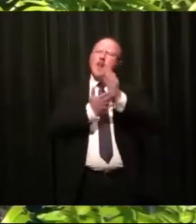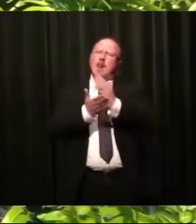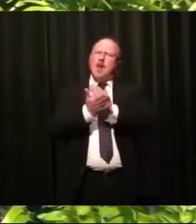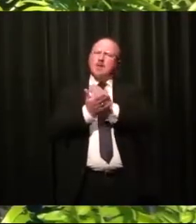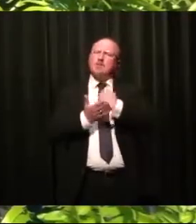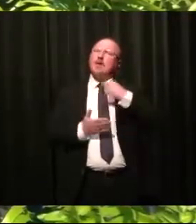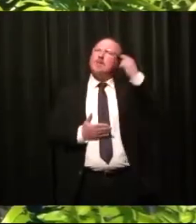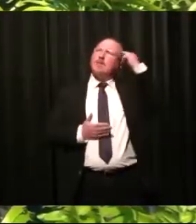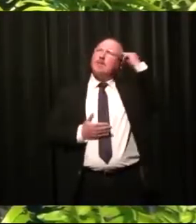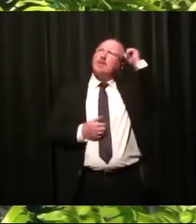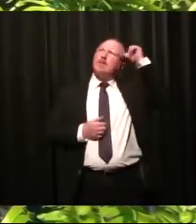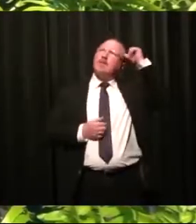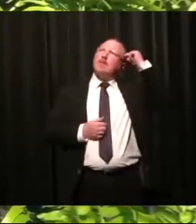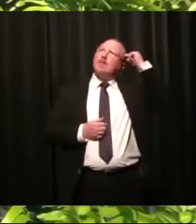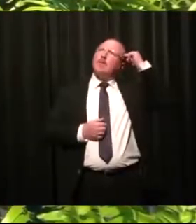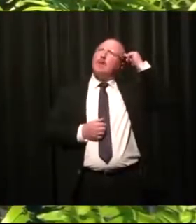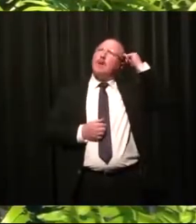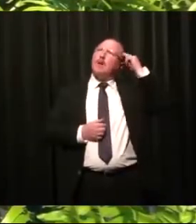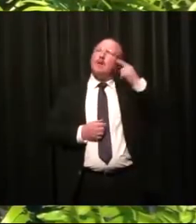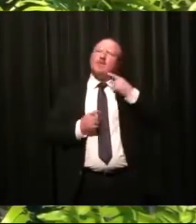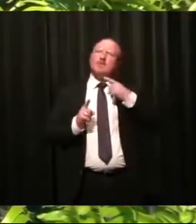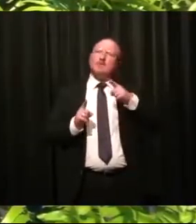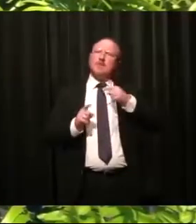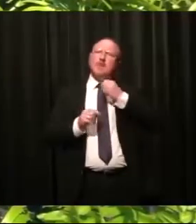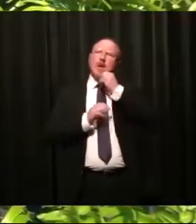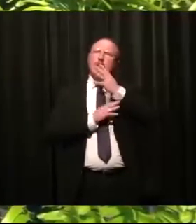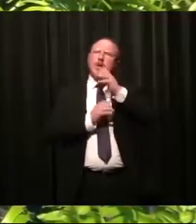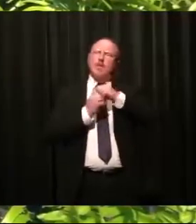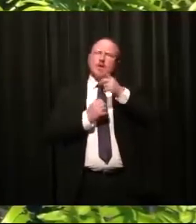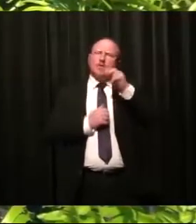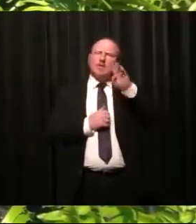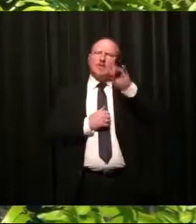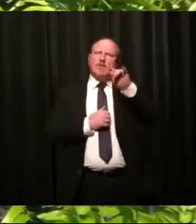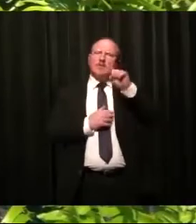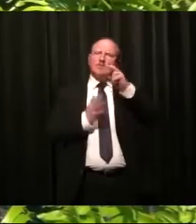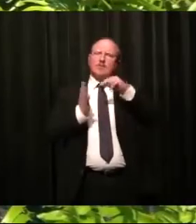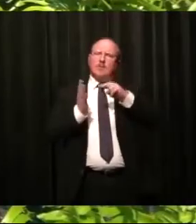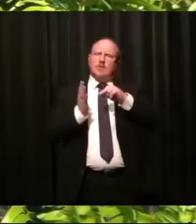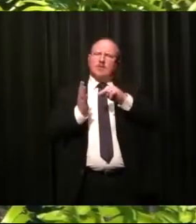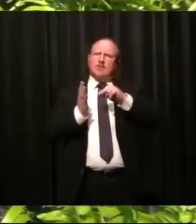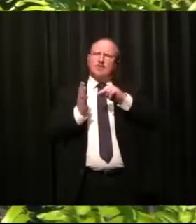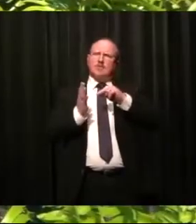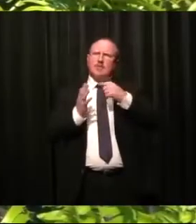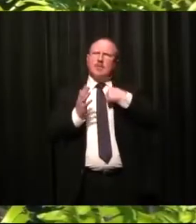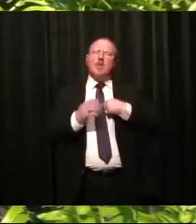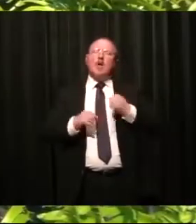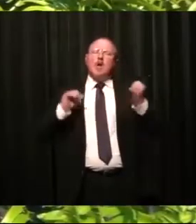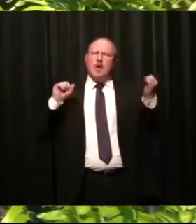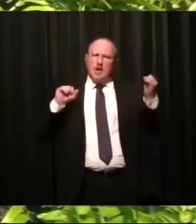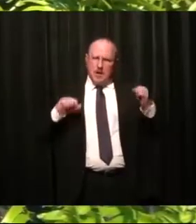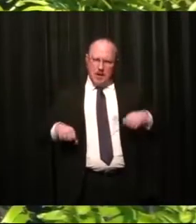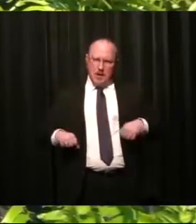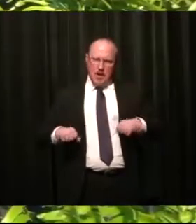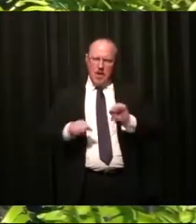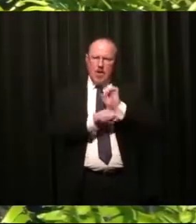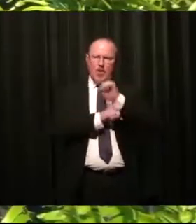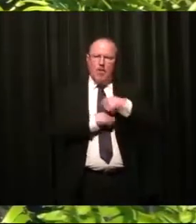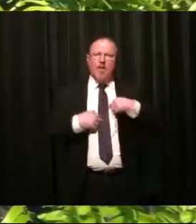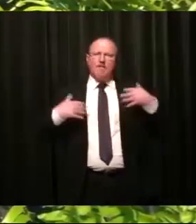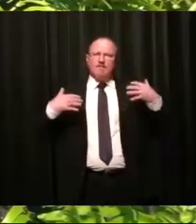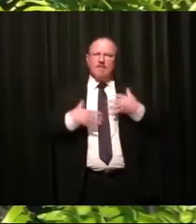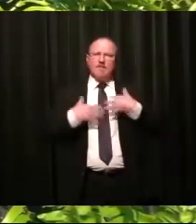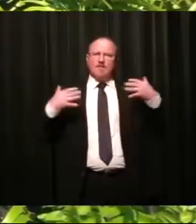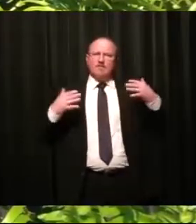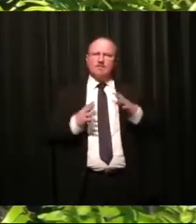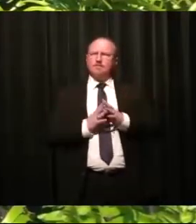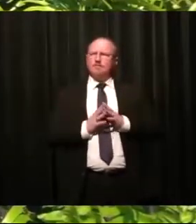An additional lesson that I was reminded about during my lunch with Dr. Butts readings was that we can